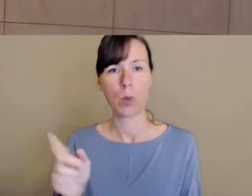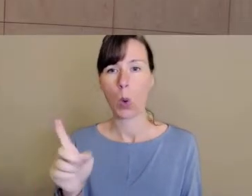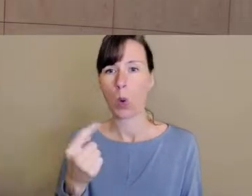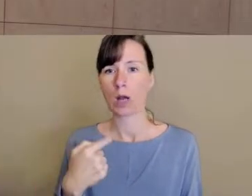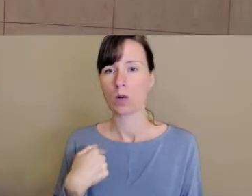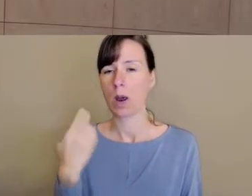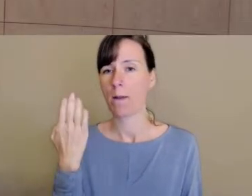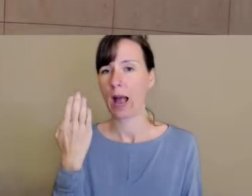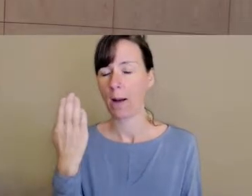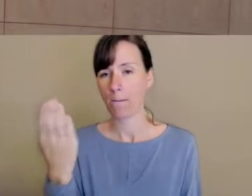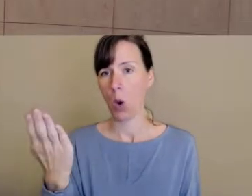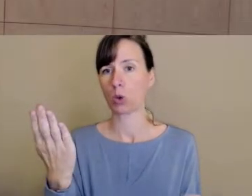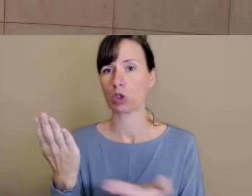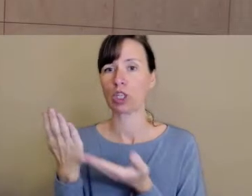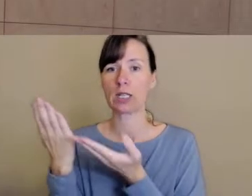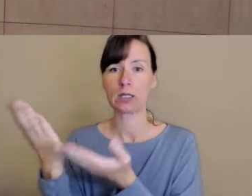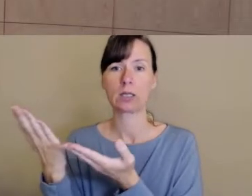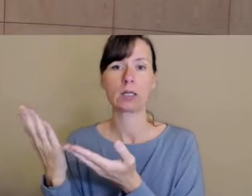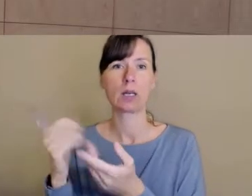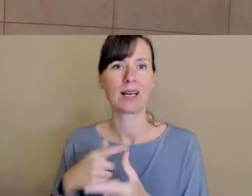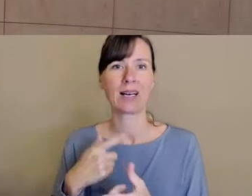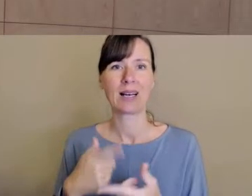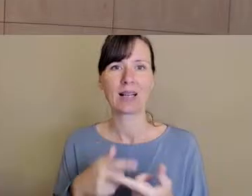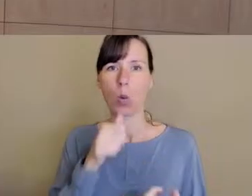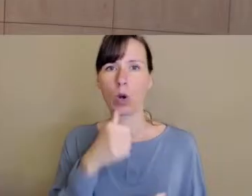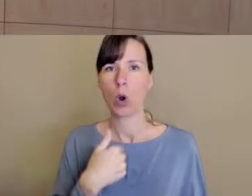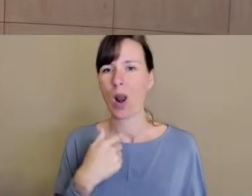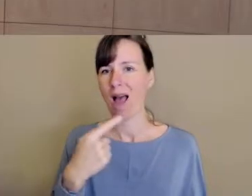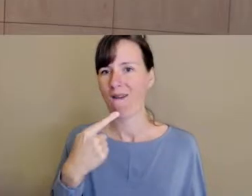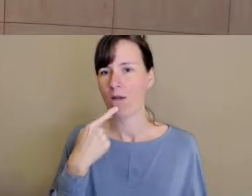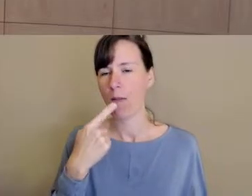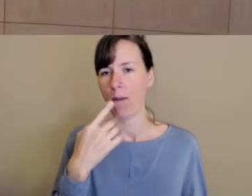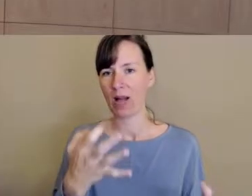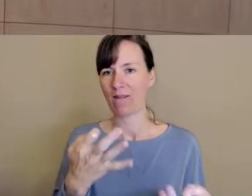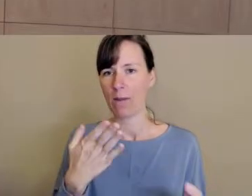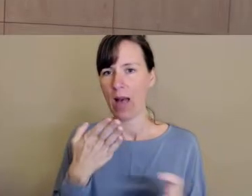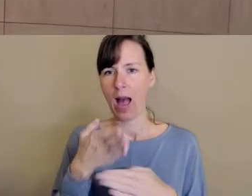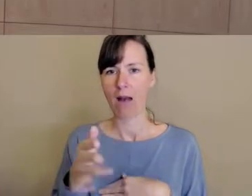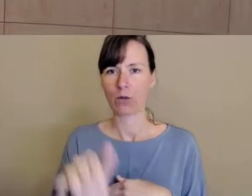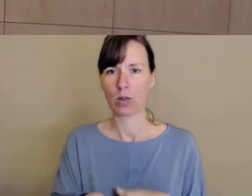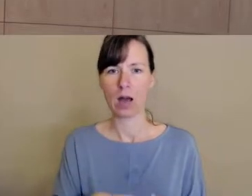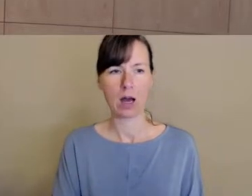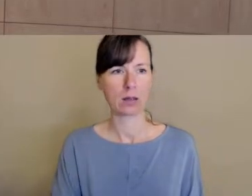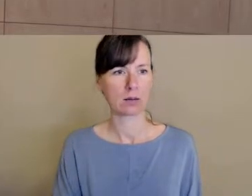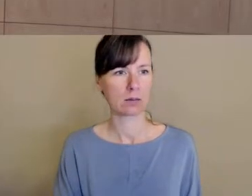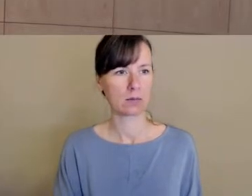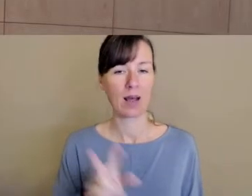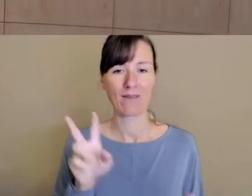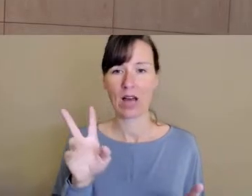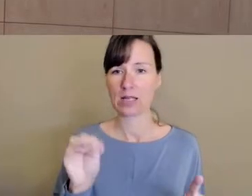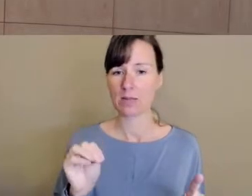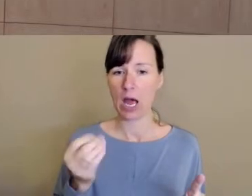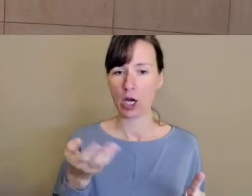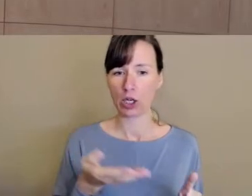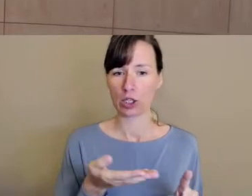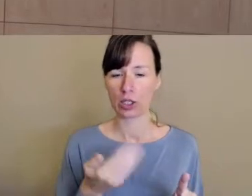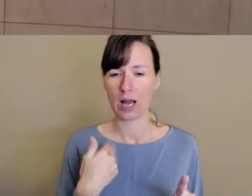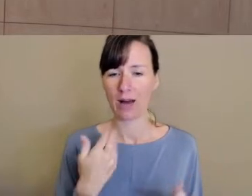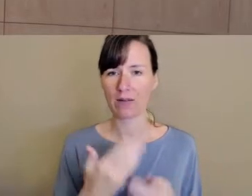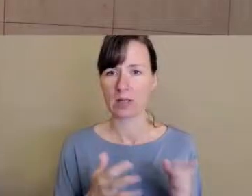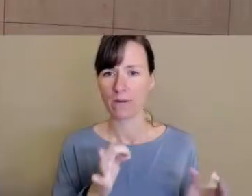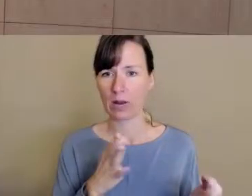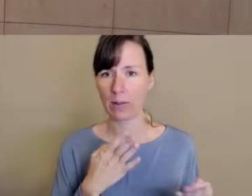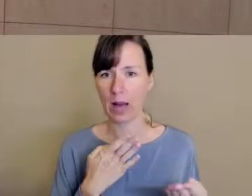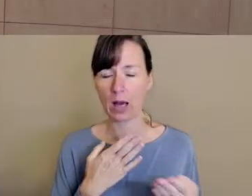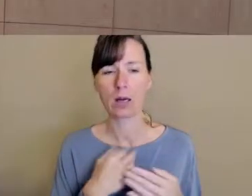motion, we don't have public input after that. Vice Mayor, you have some input now? I was just